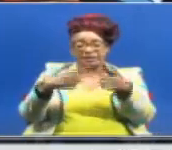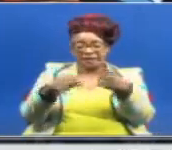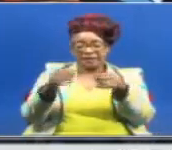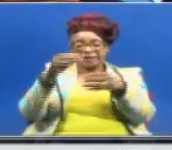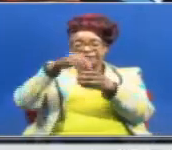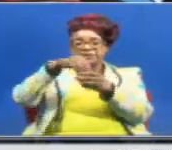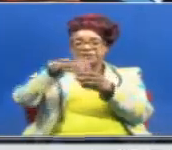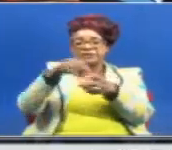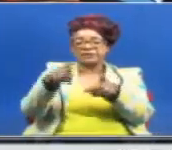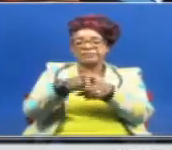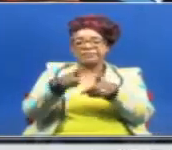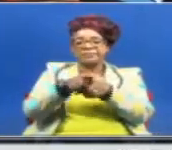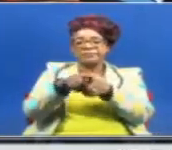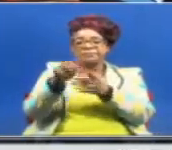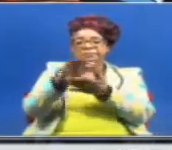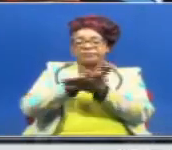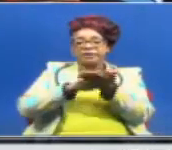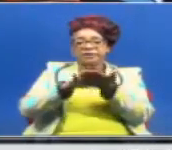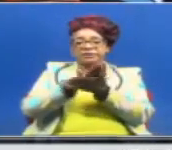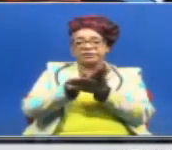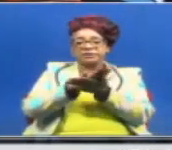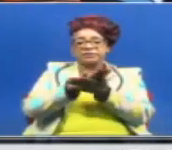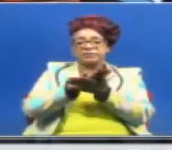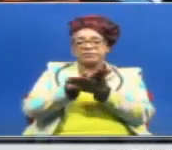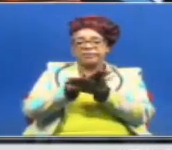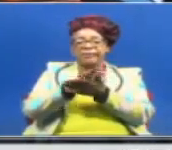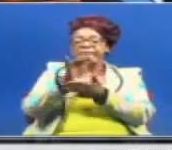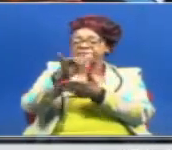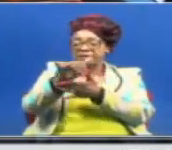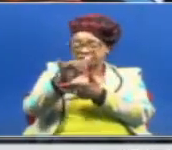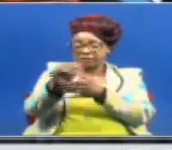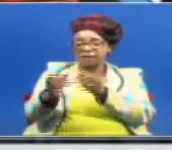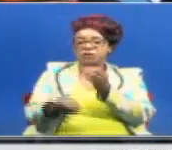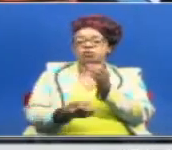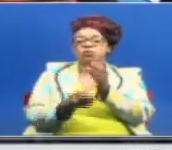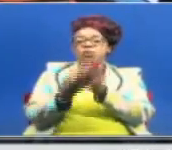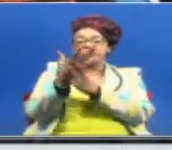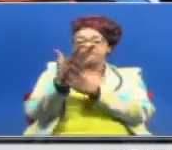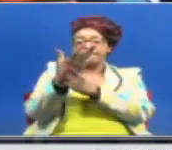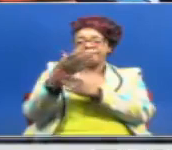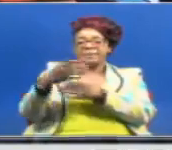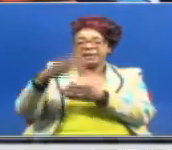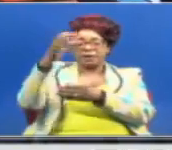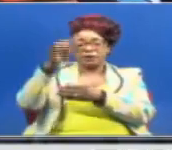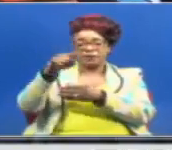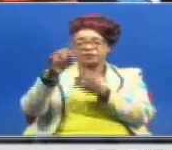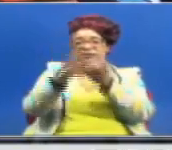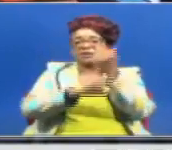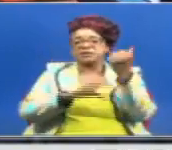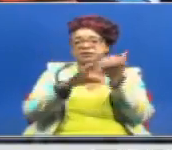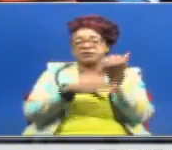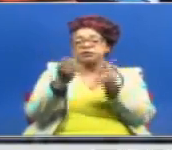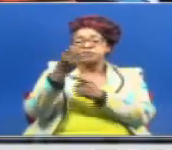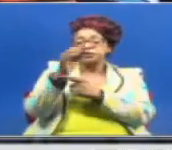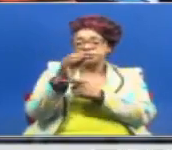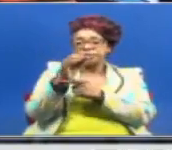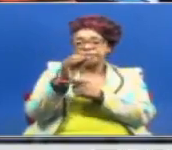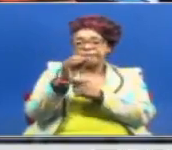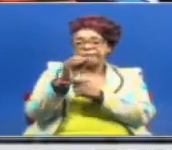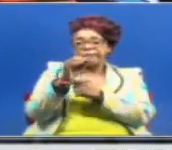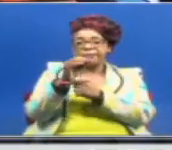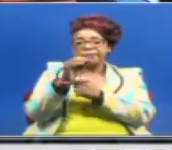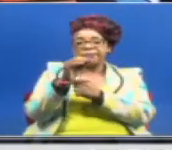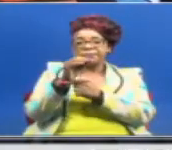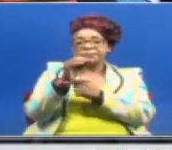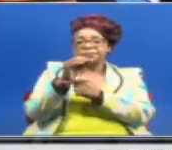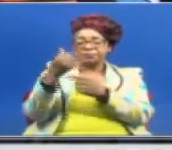even industries, it is a growth pillar of this country. And therefore, I will come